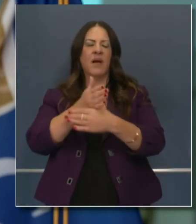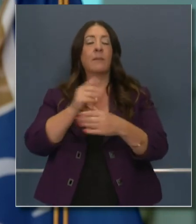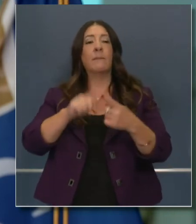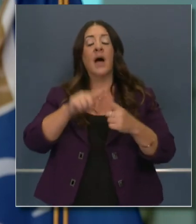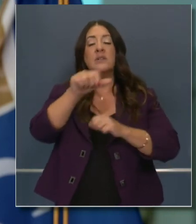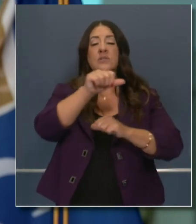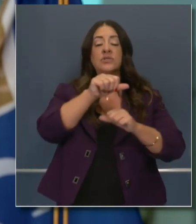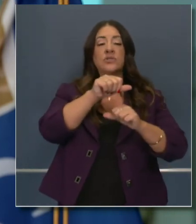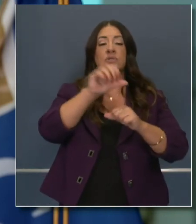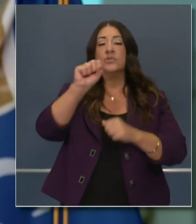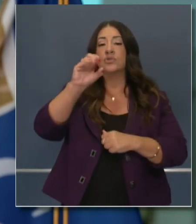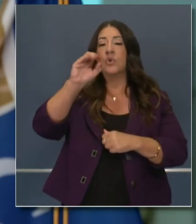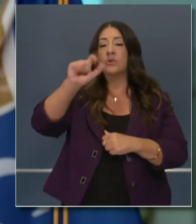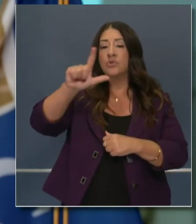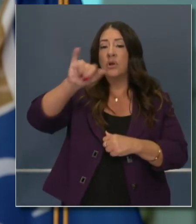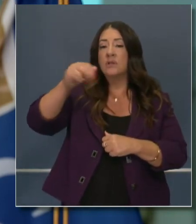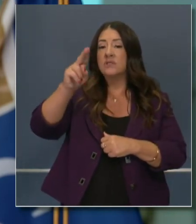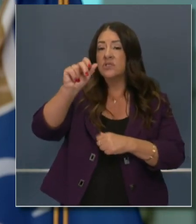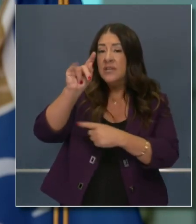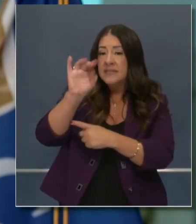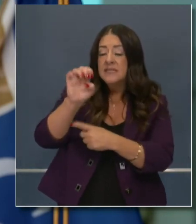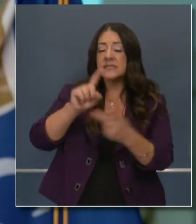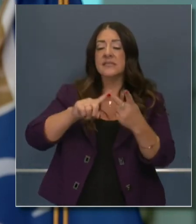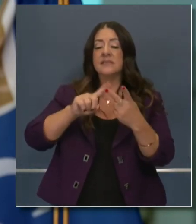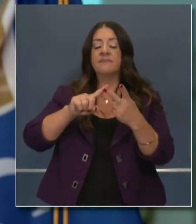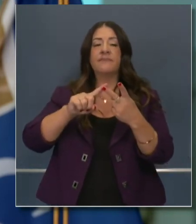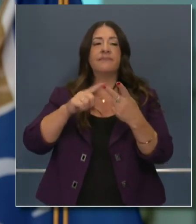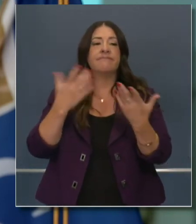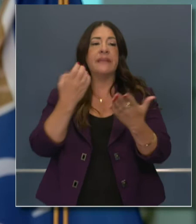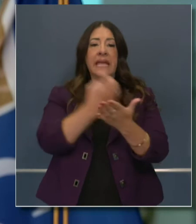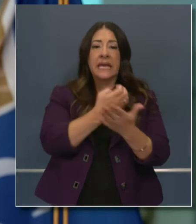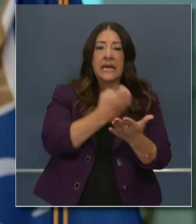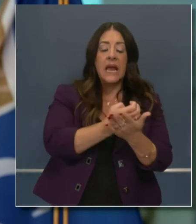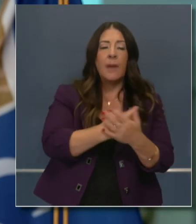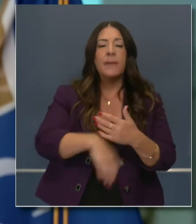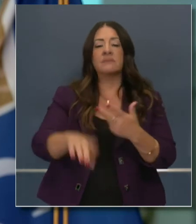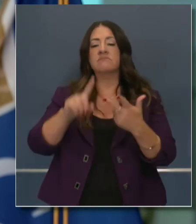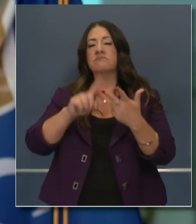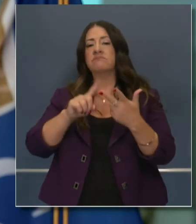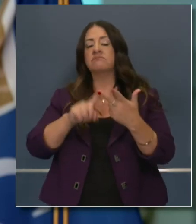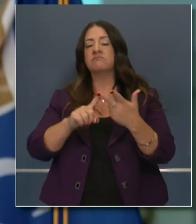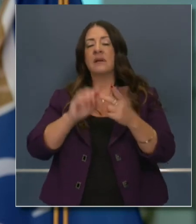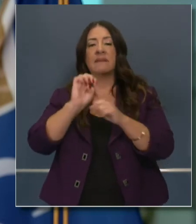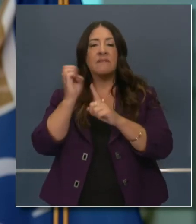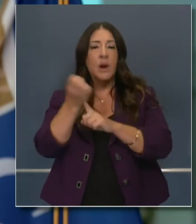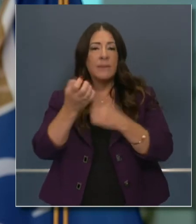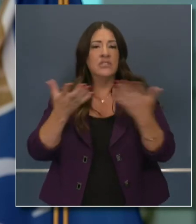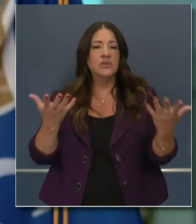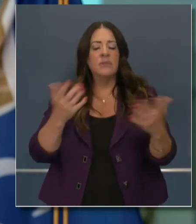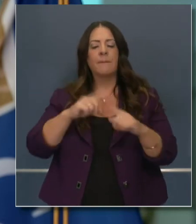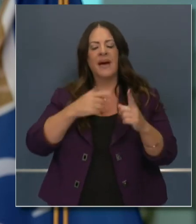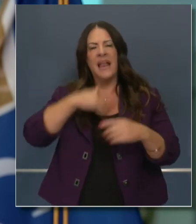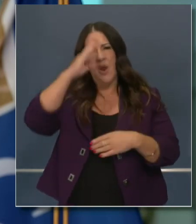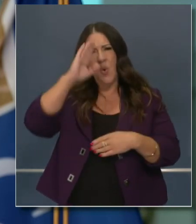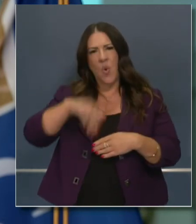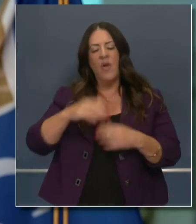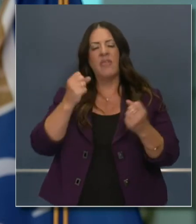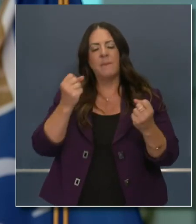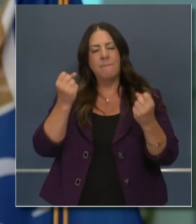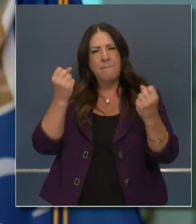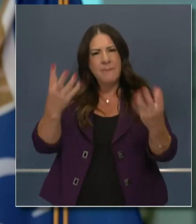justice, broad strokes, I'm very concerned. I'm concerned clearly about tens of millions of people that have